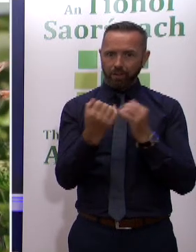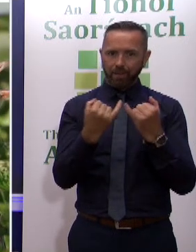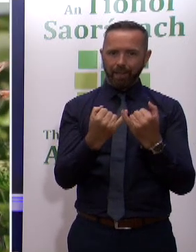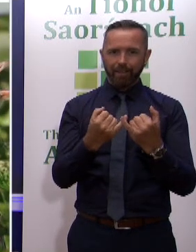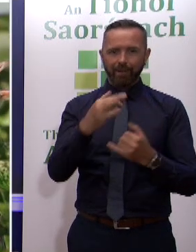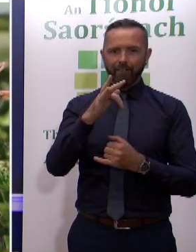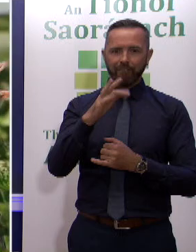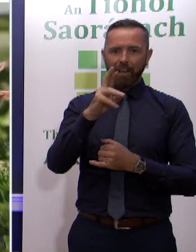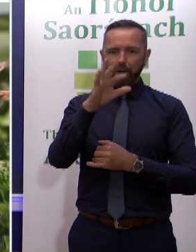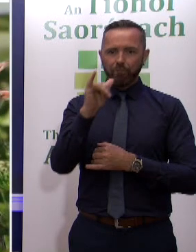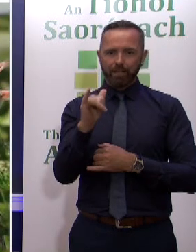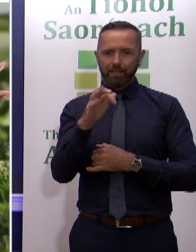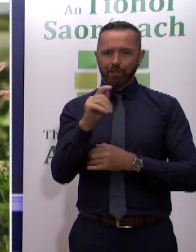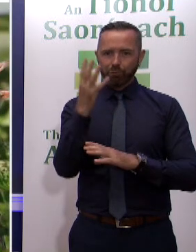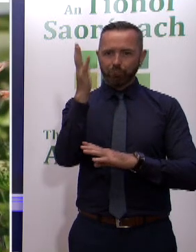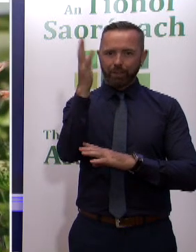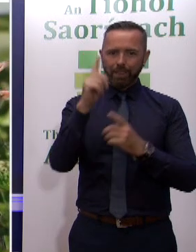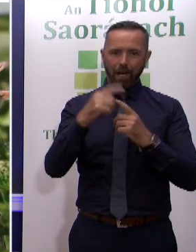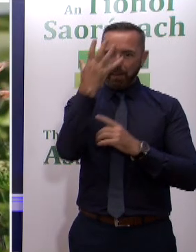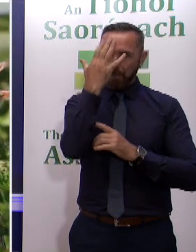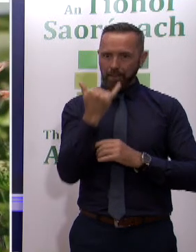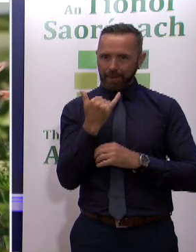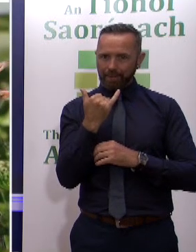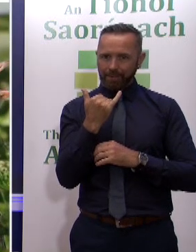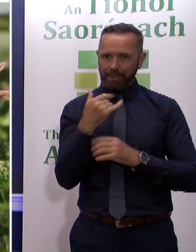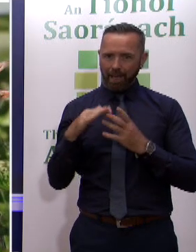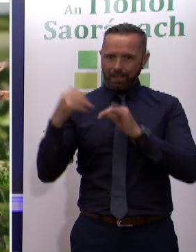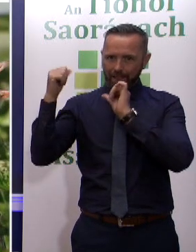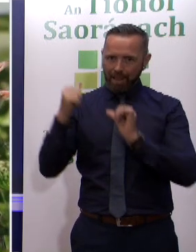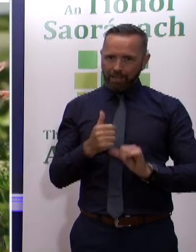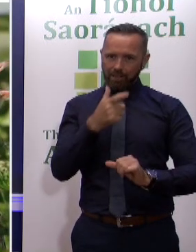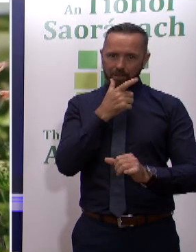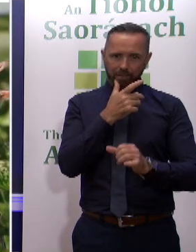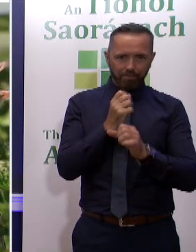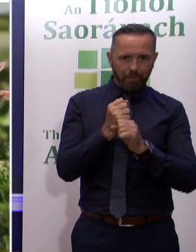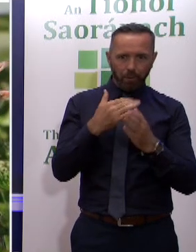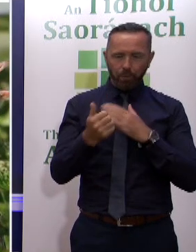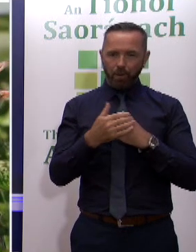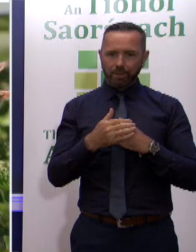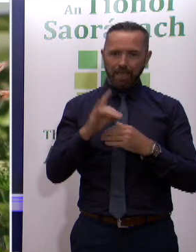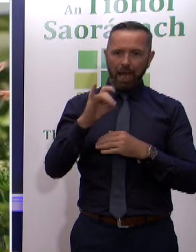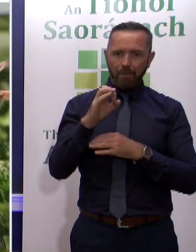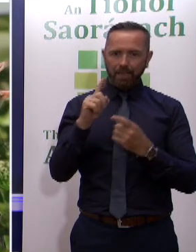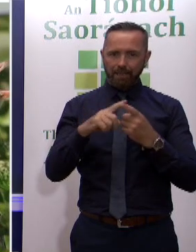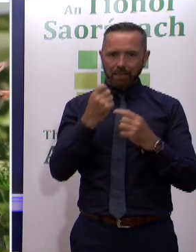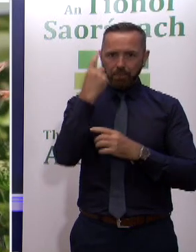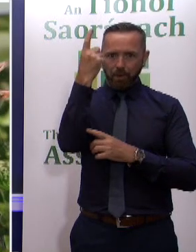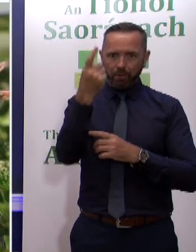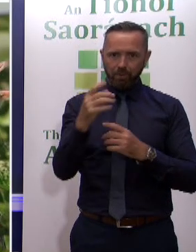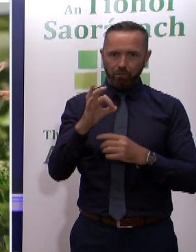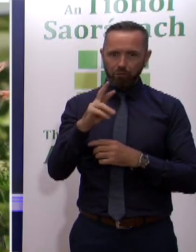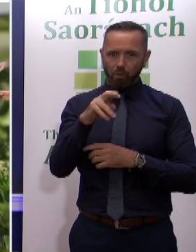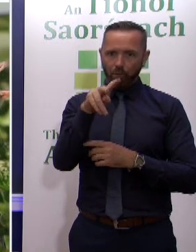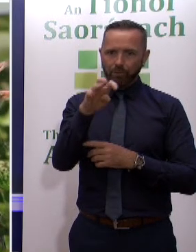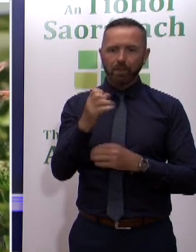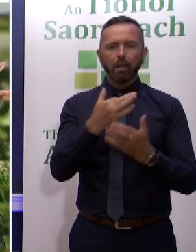and legends associated with nature, with natural habitats, with spiritual groves. And a lot of our